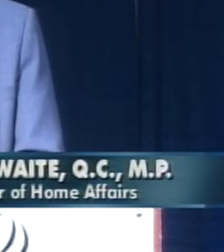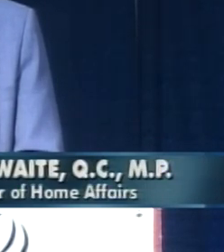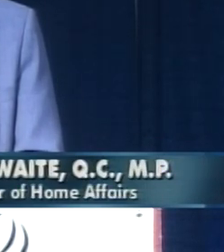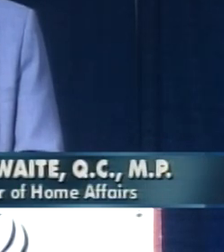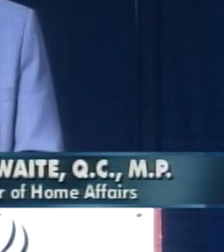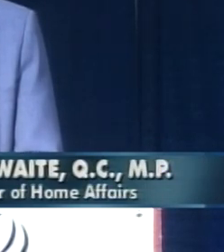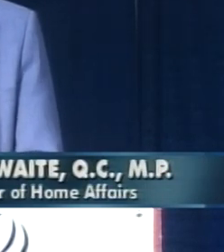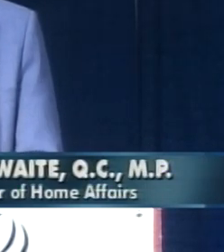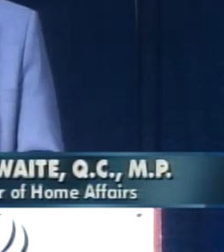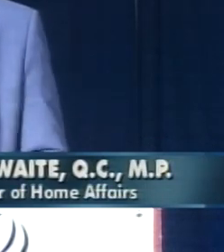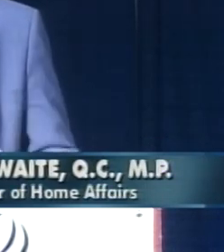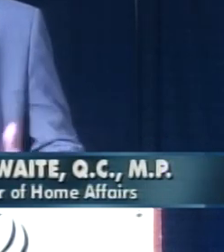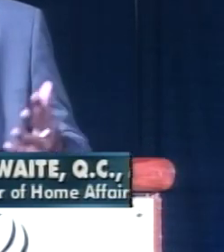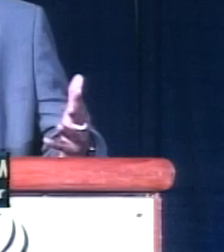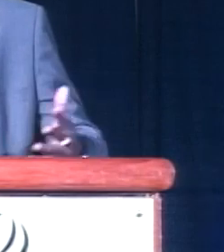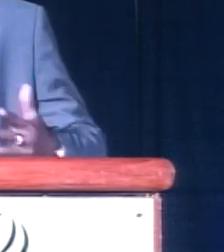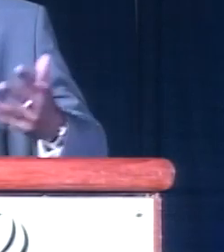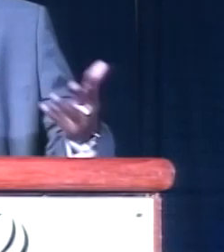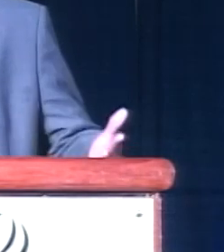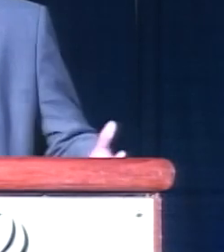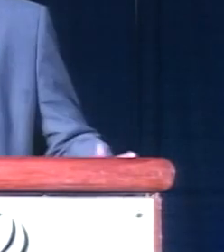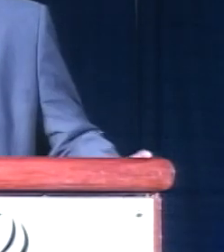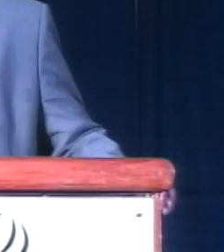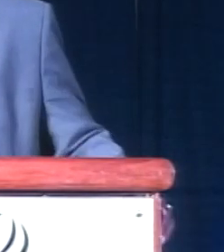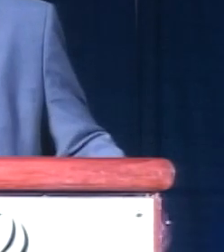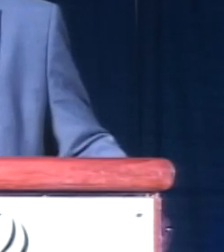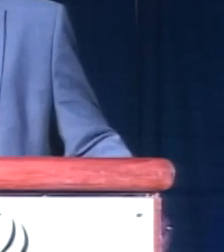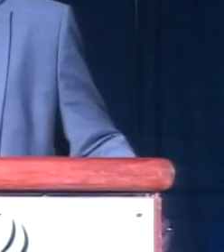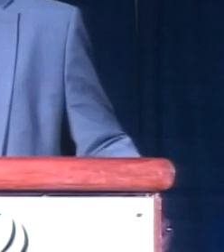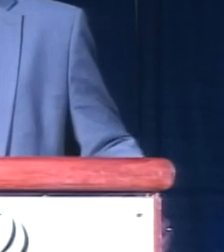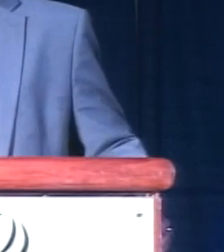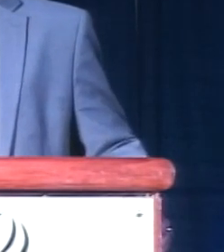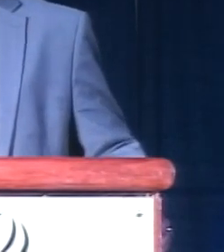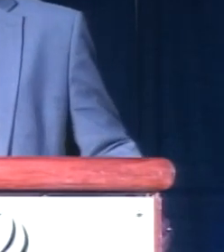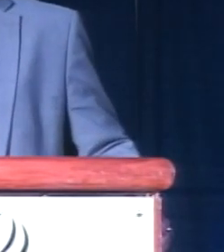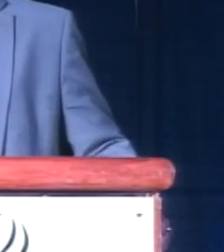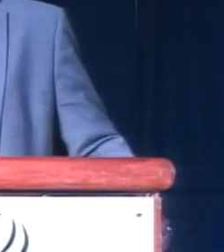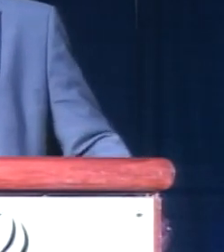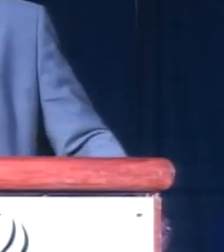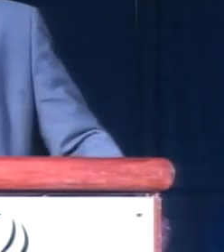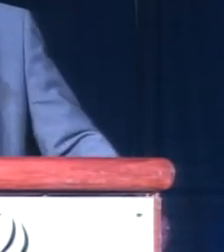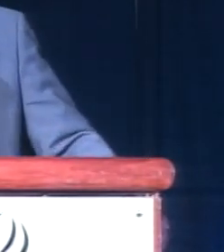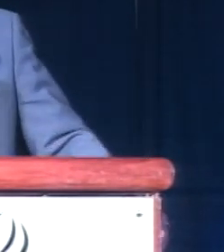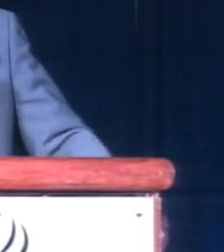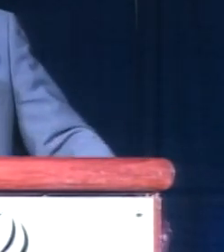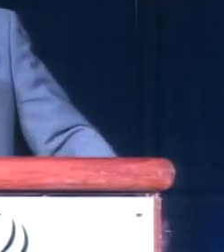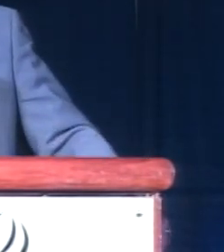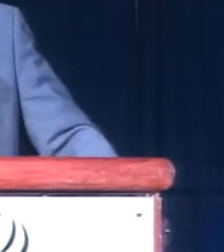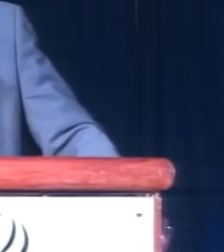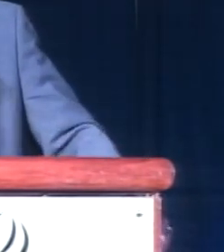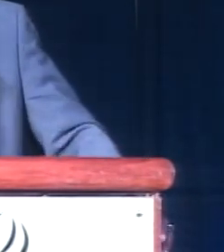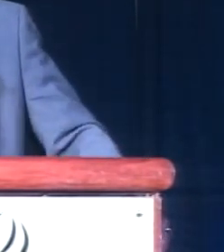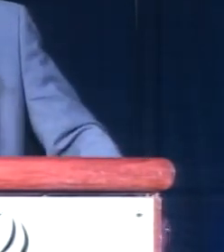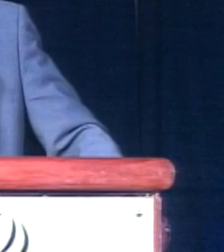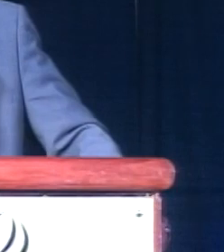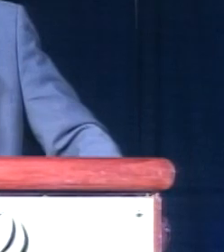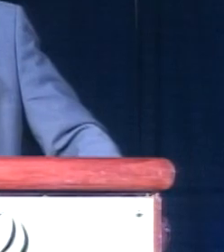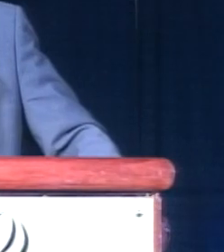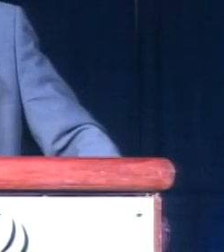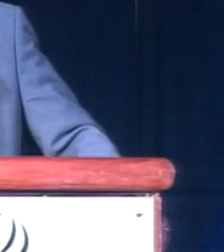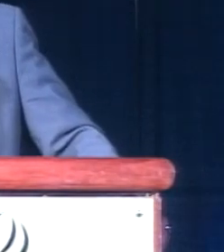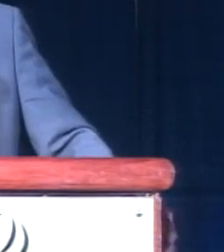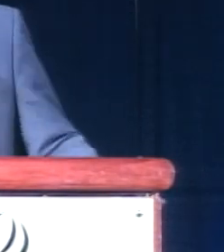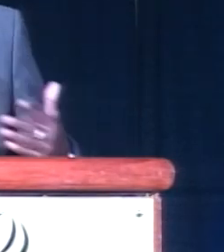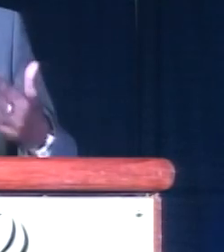any juveniles, and juveniles there mean any person under 18 years of age who comes into contact with the criminal justice